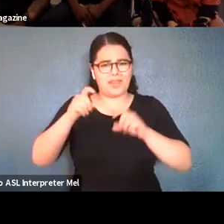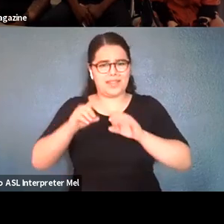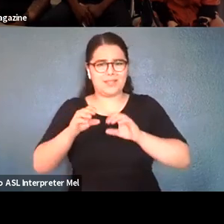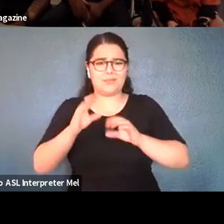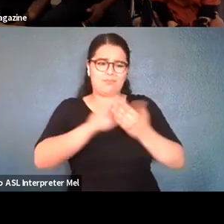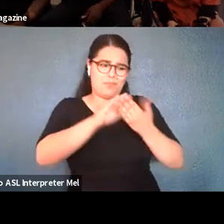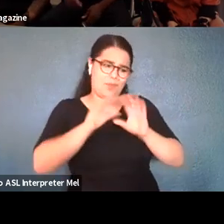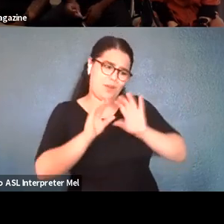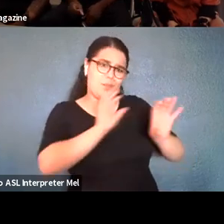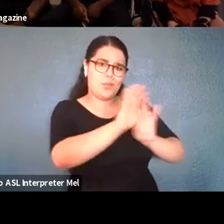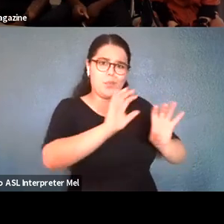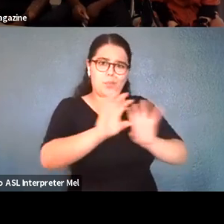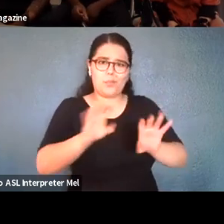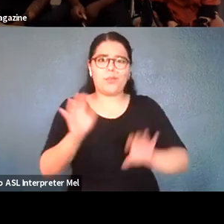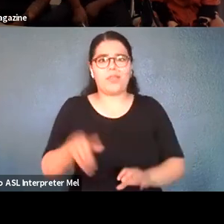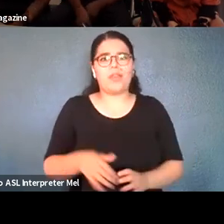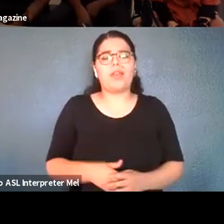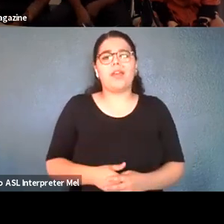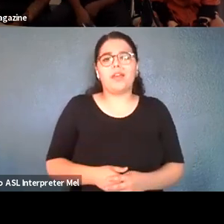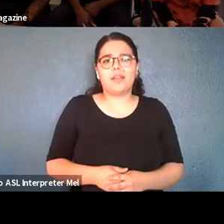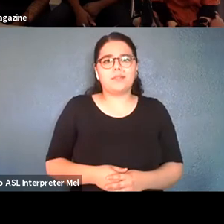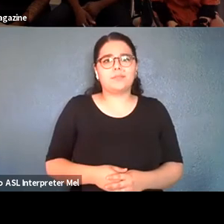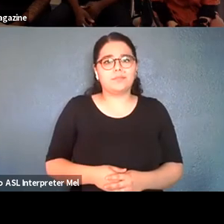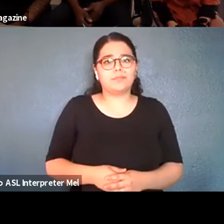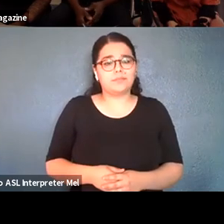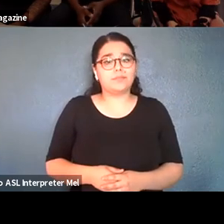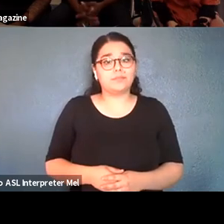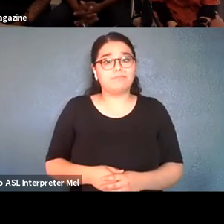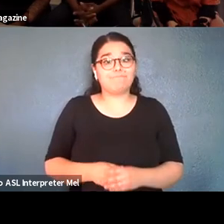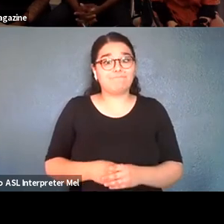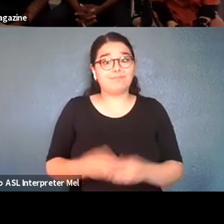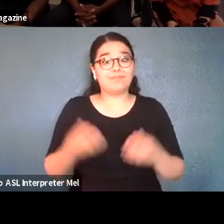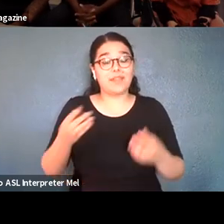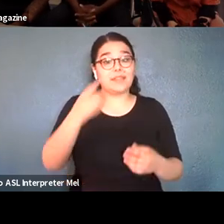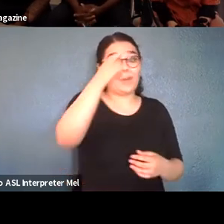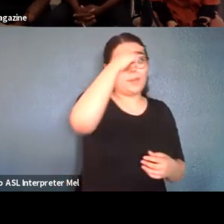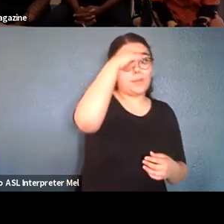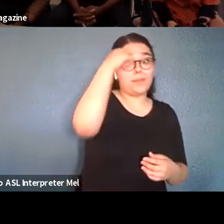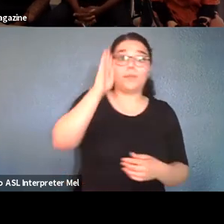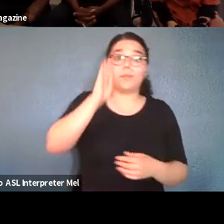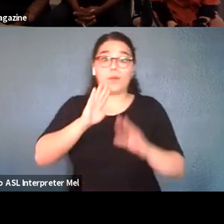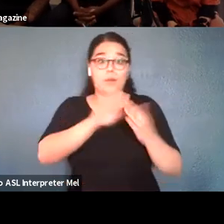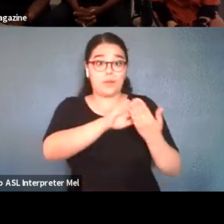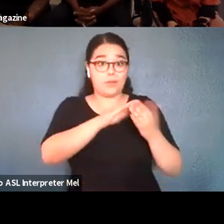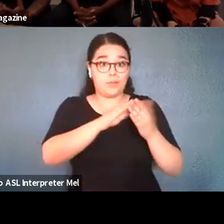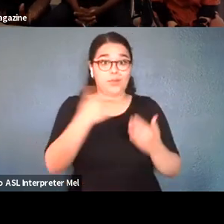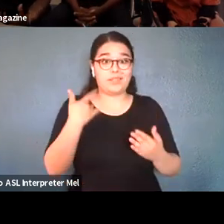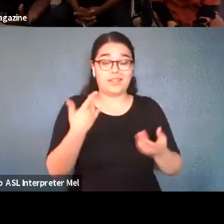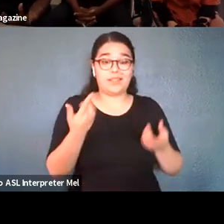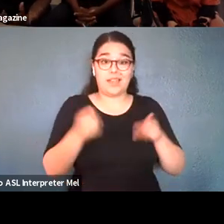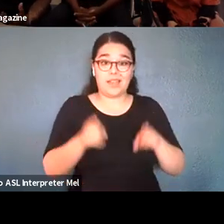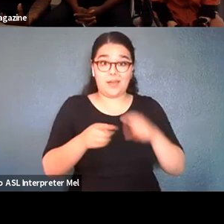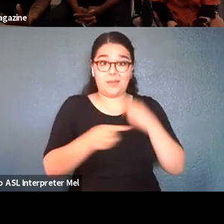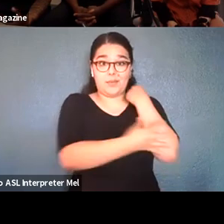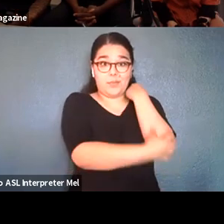of work. And a lot of the times what happens in our communities, Black and brown communities, with some of our poverty scholars is they'll know